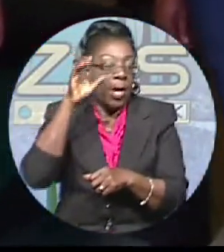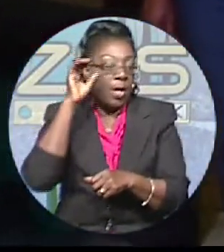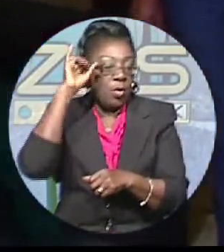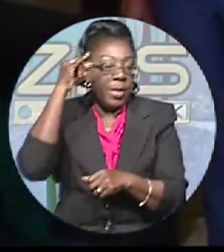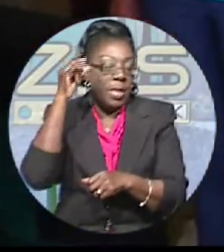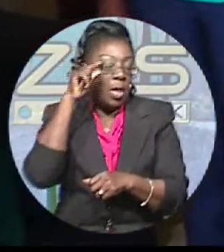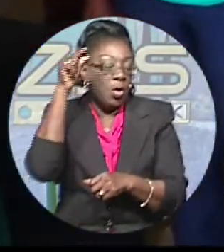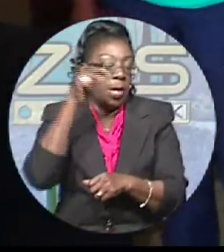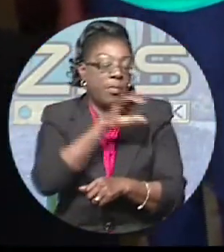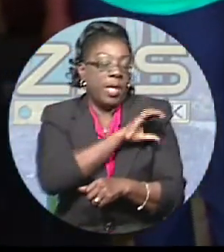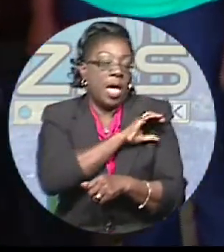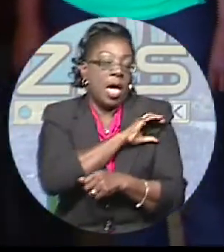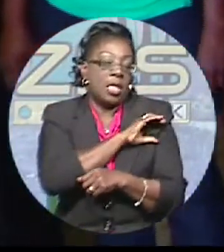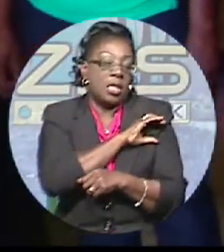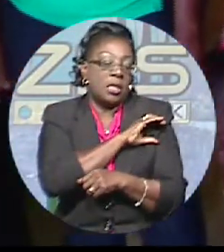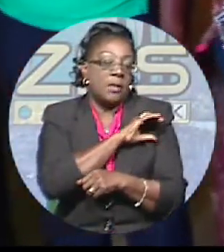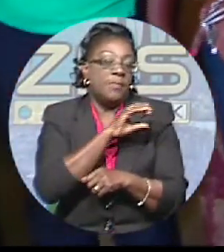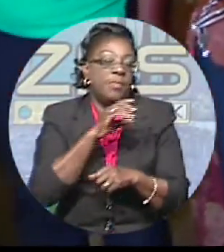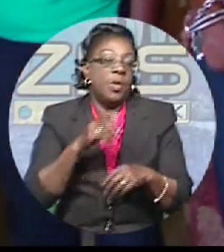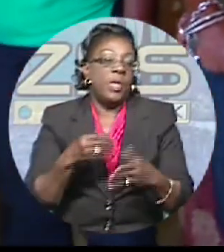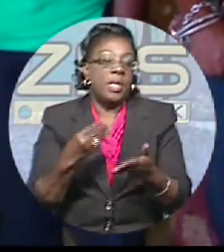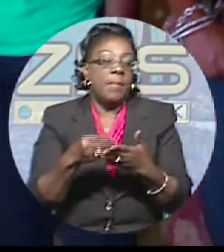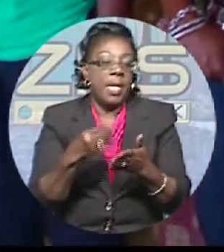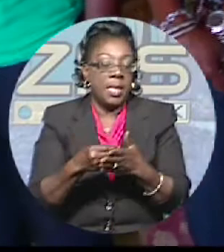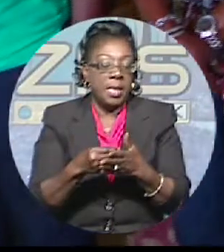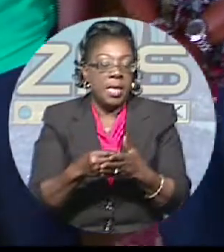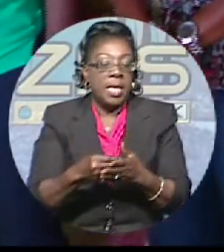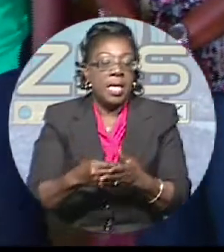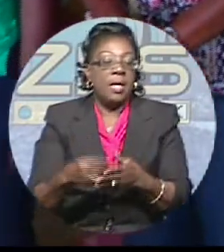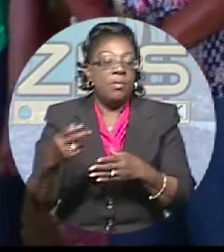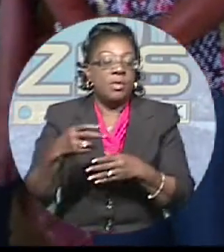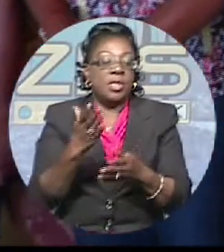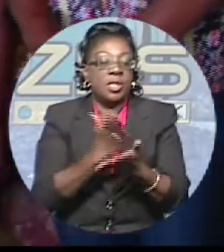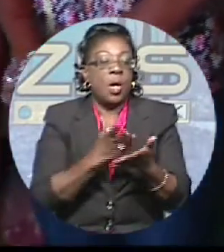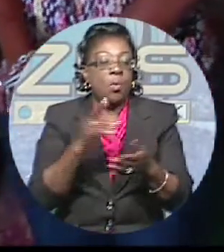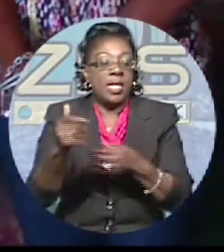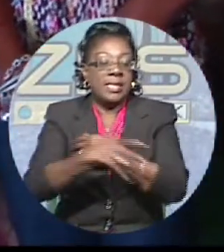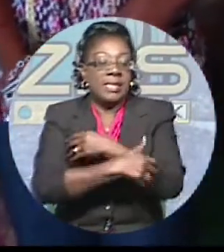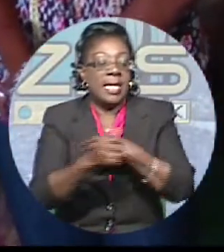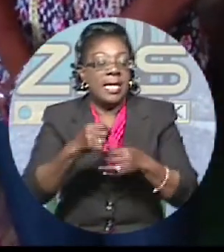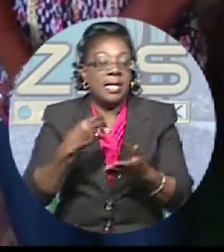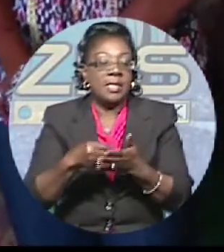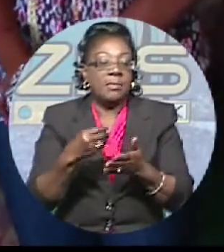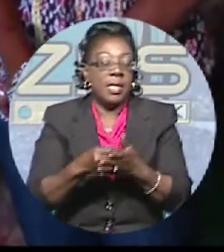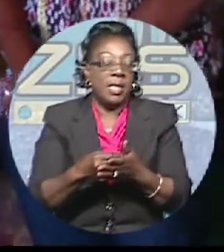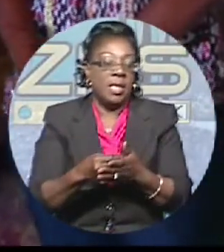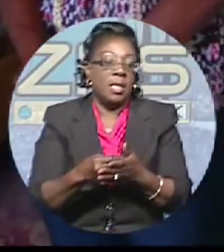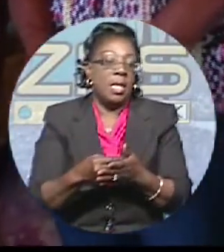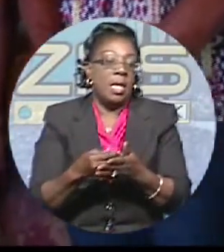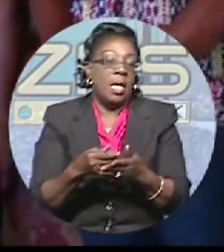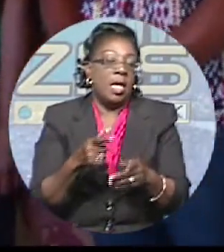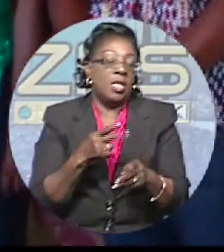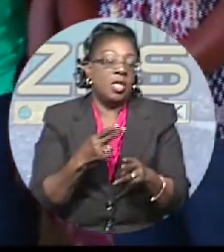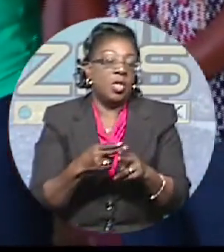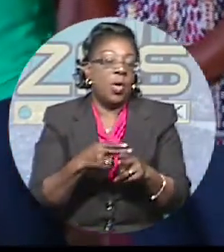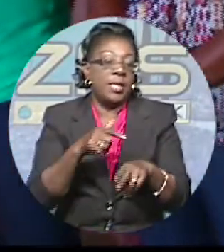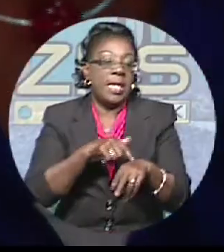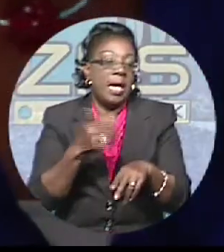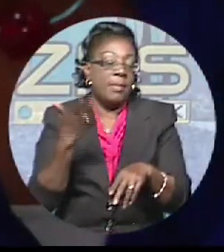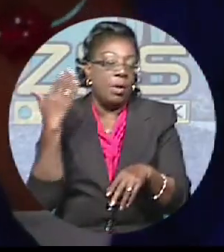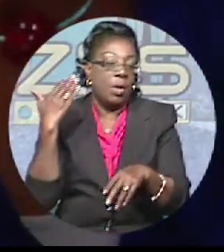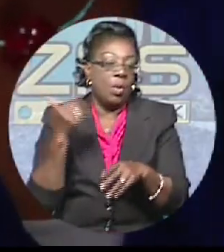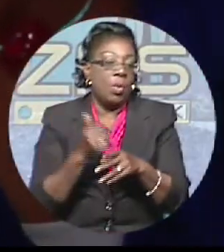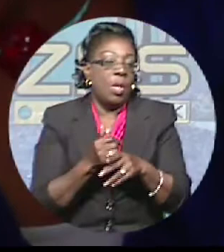gift. Cash was recently robbed. President of the Pilot Club of Nassau, Nadia Storr, says the organization strives on giving back